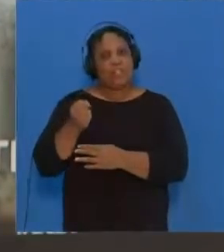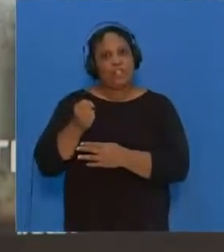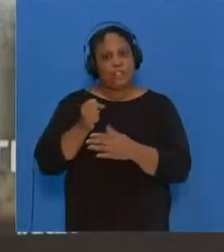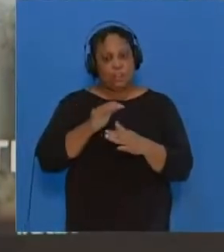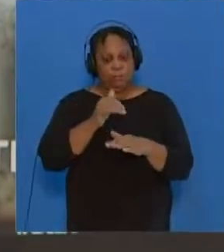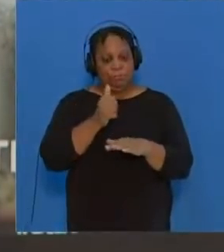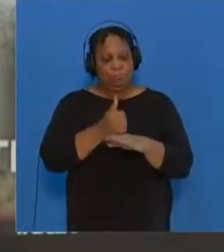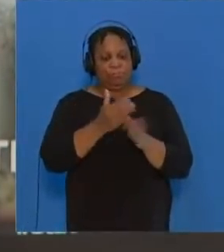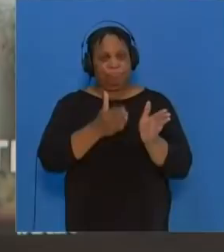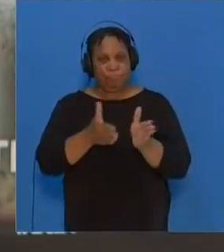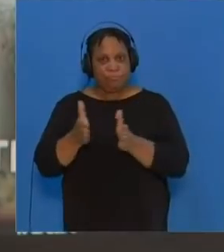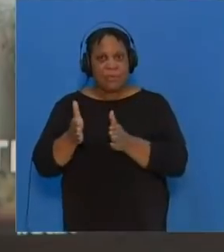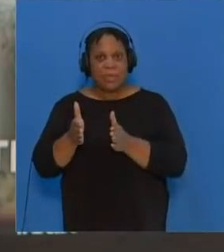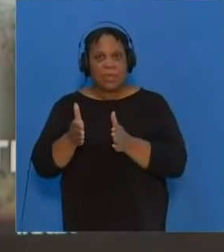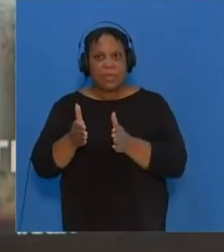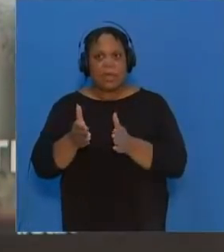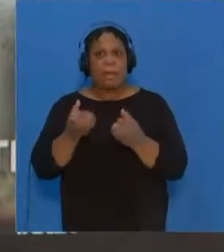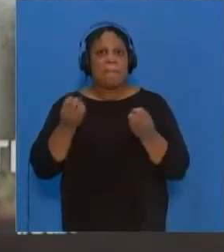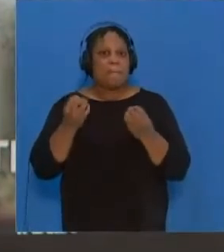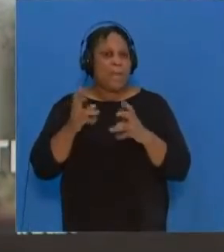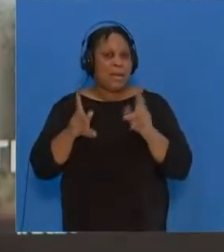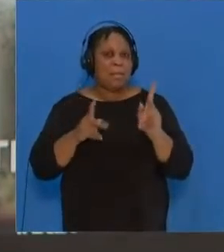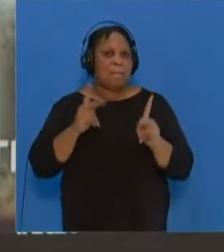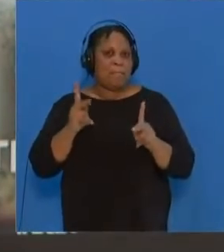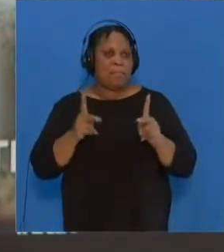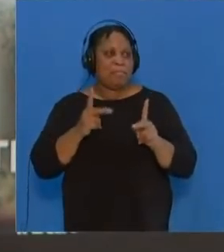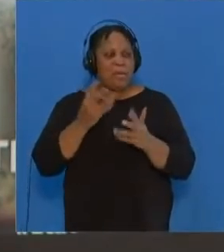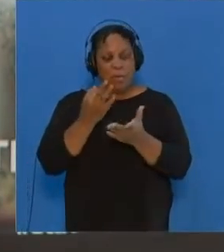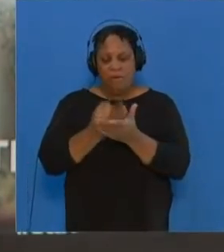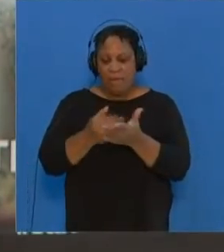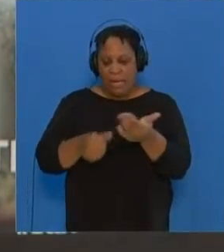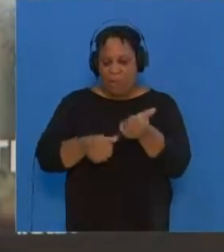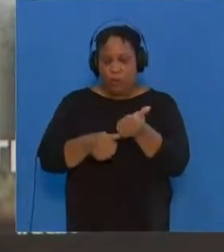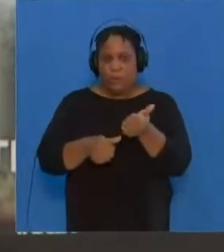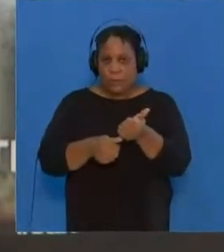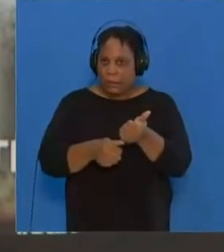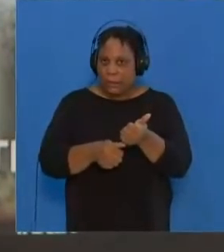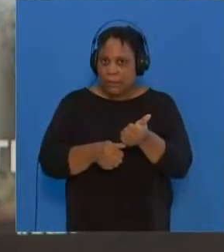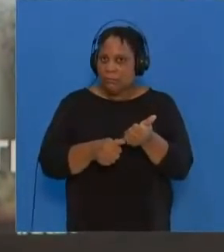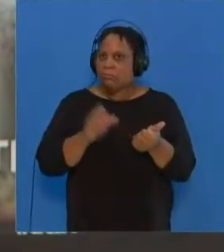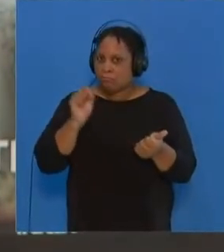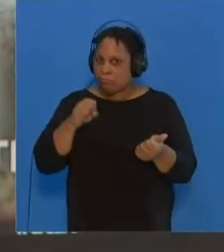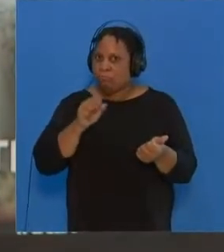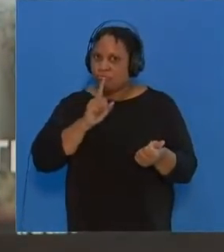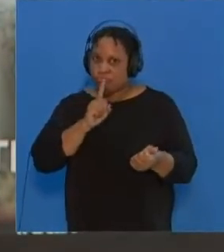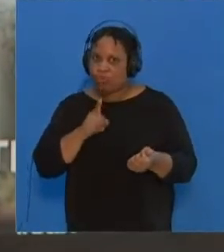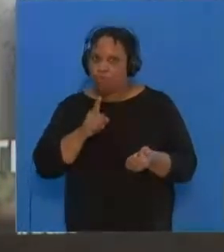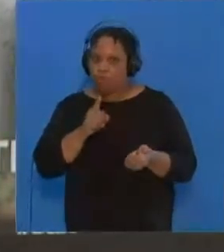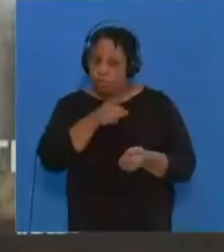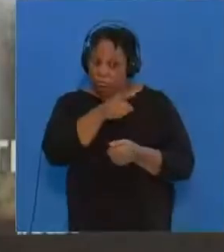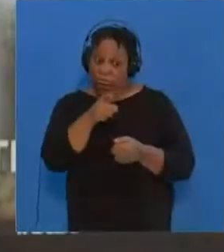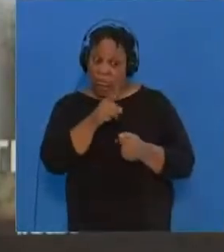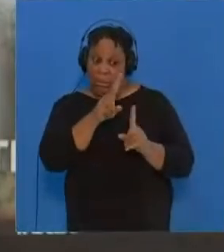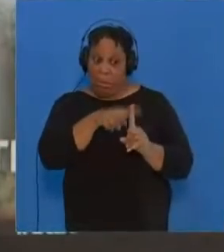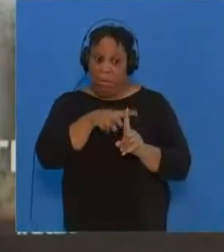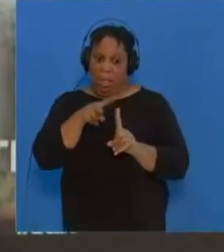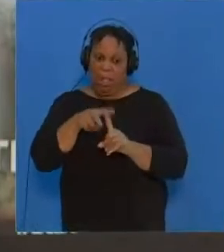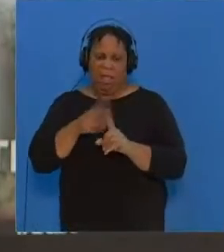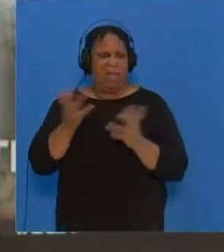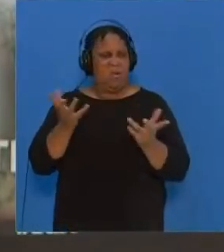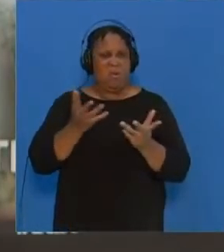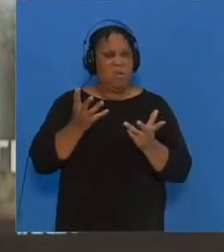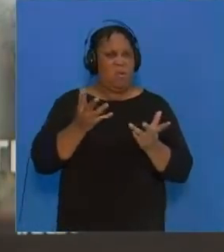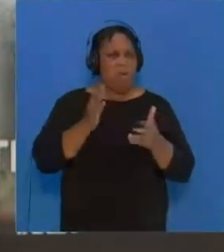scheme in place, and we have many of our folks on financial assistance, and I'm sure some of those have applied, what will